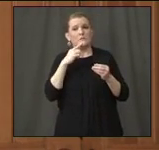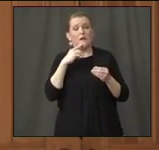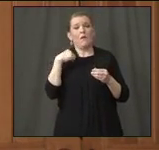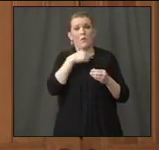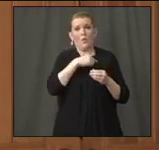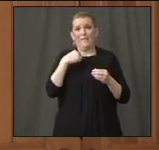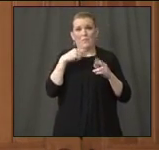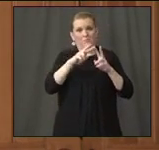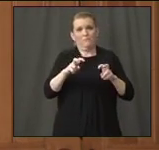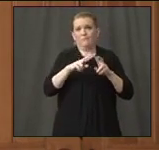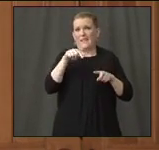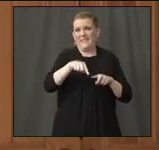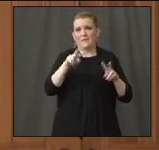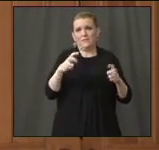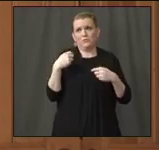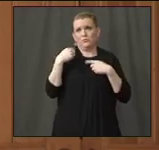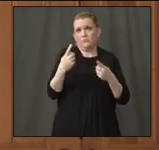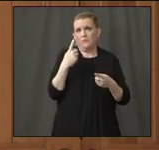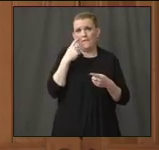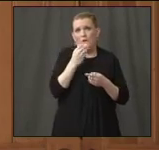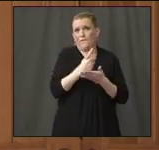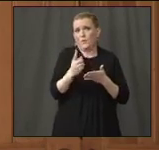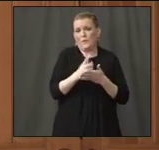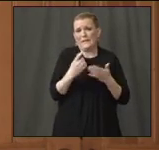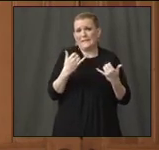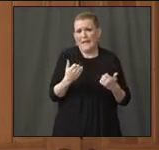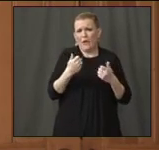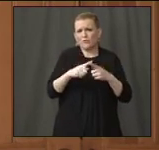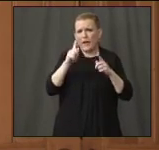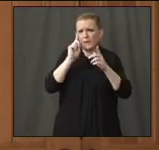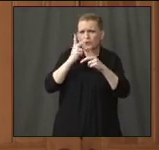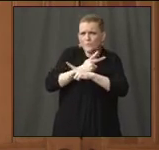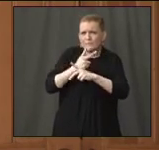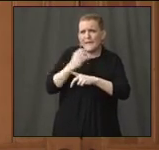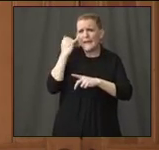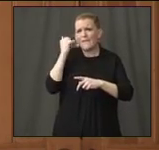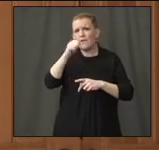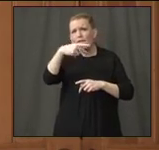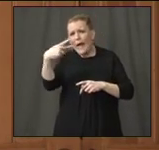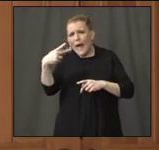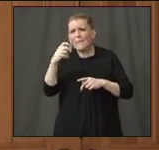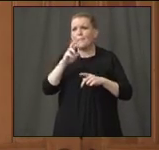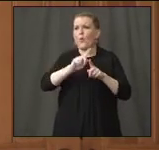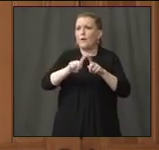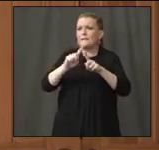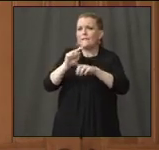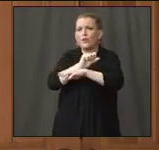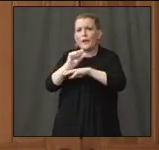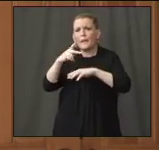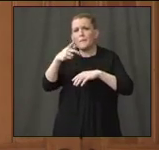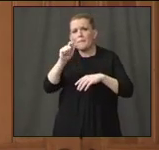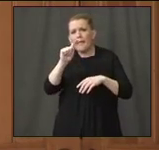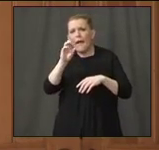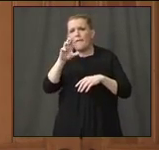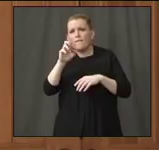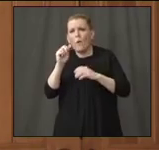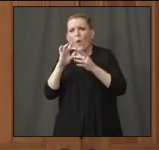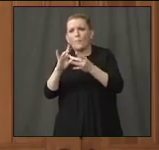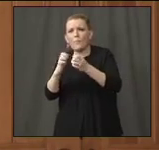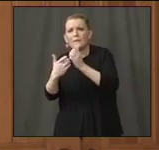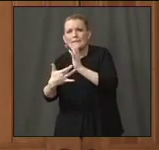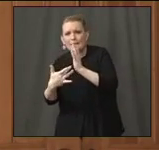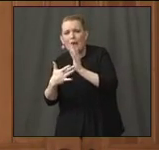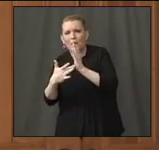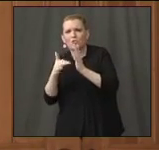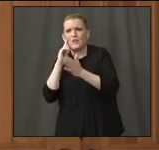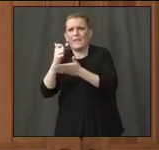take what the governor described as basically a 100-year-old process of infection control and bring a lot of modern technology to it that'll help us really work